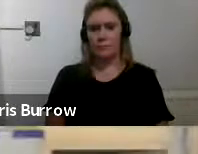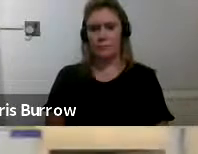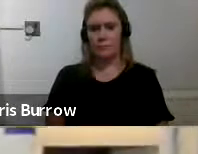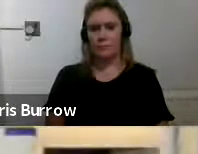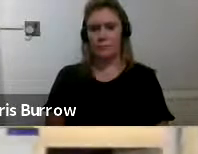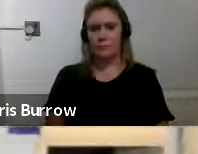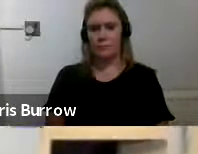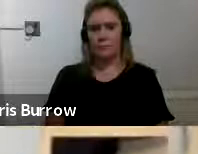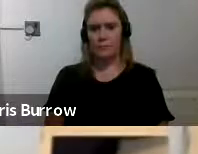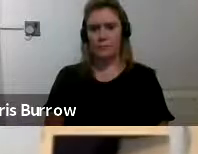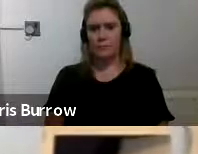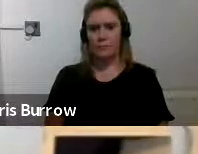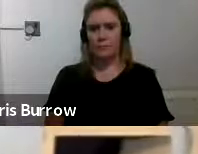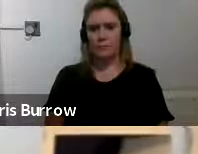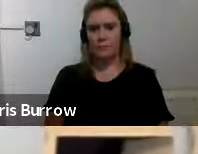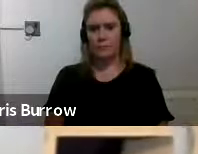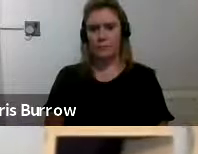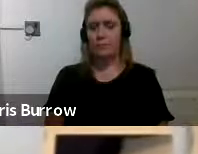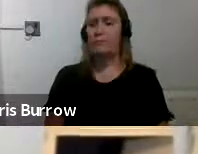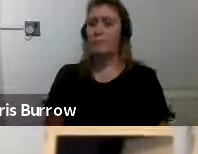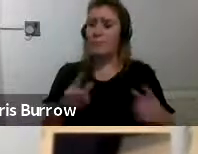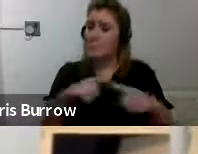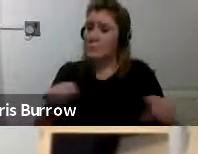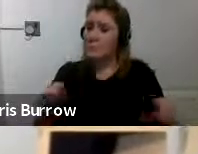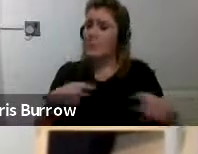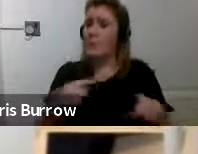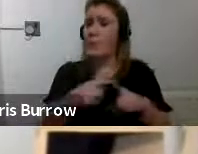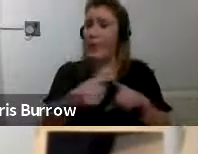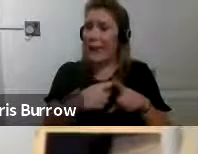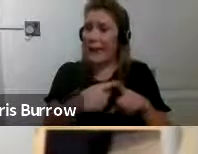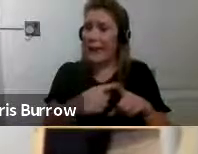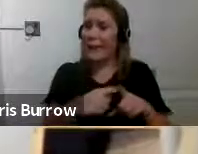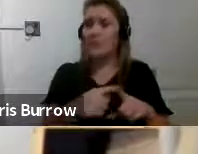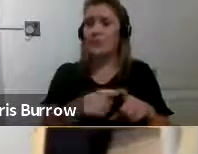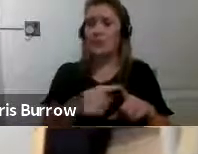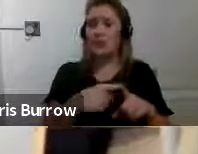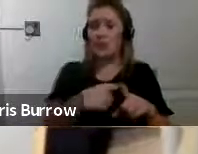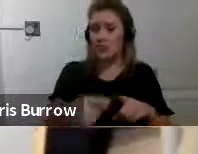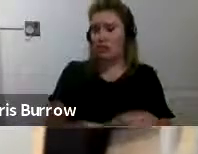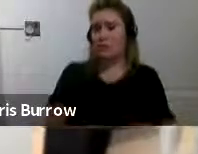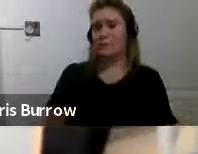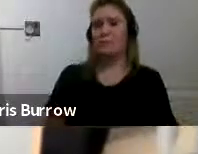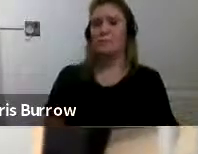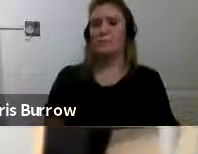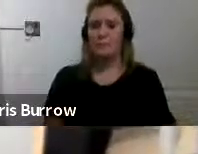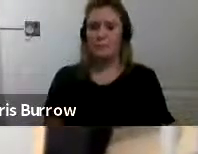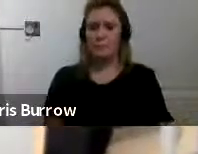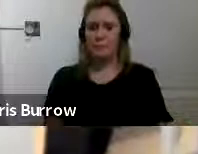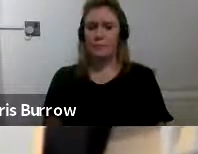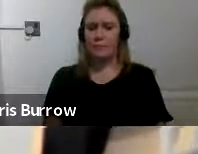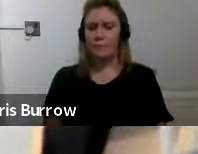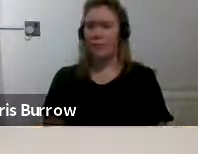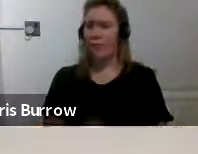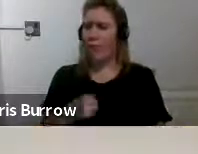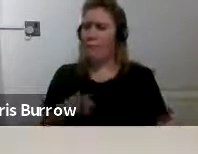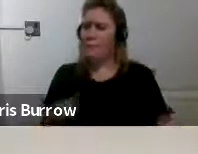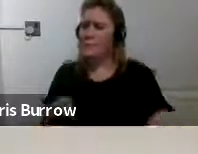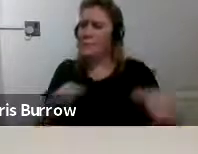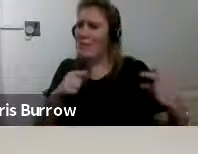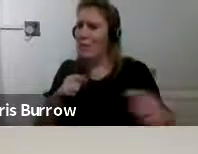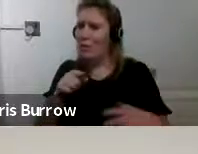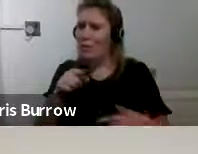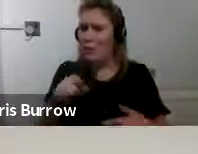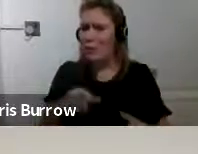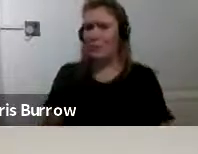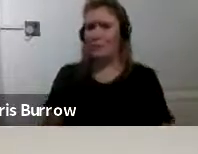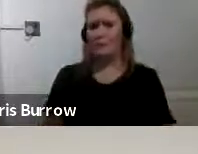I dare you, from front, behind, boy I don't mind. Come test my wine. I